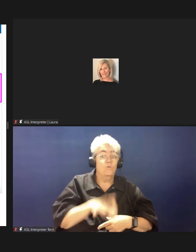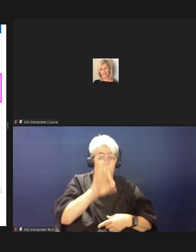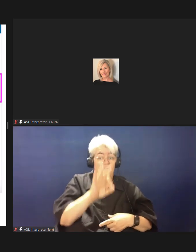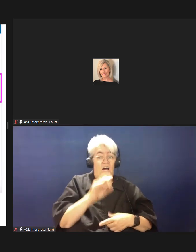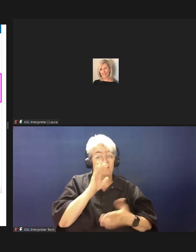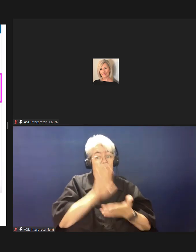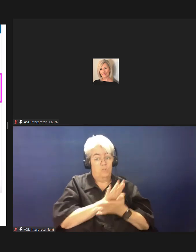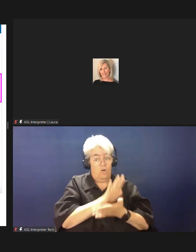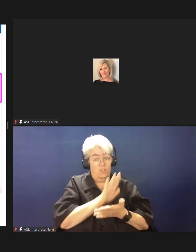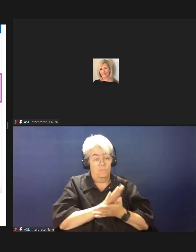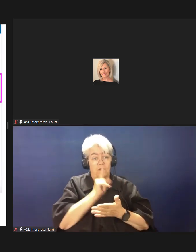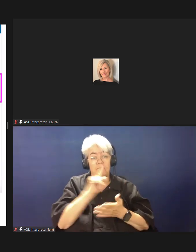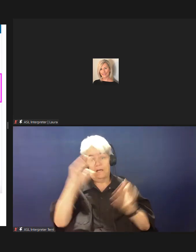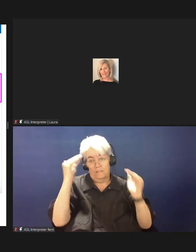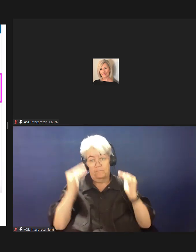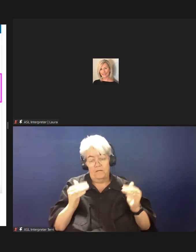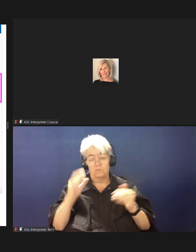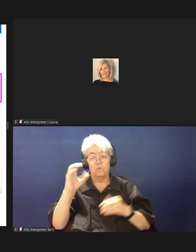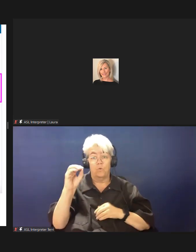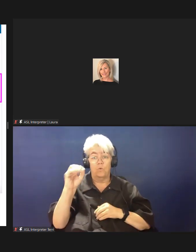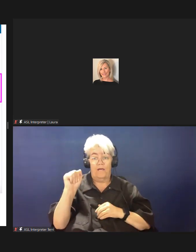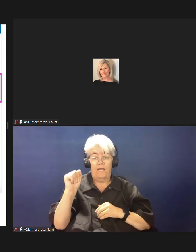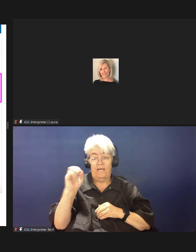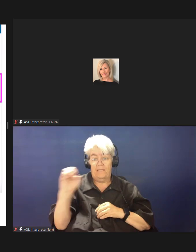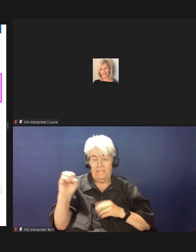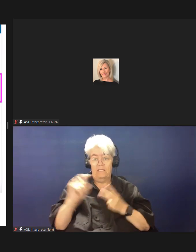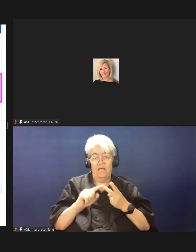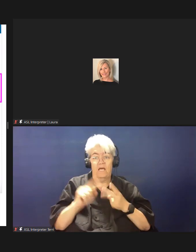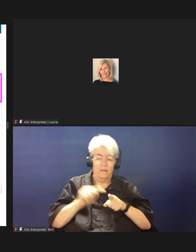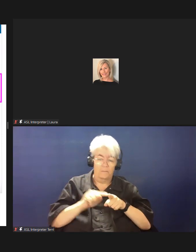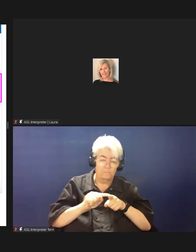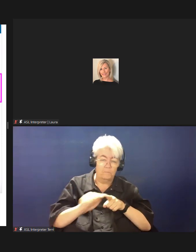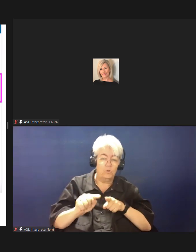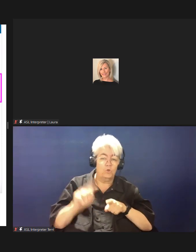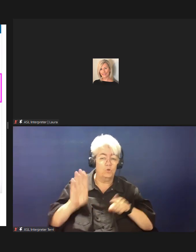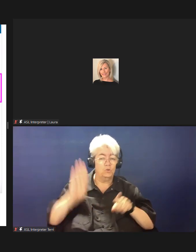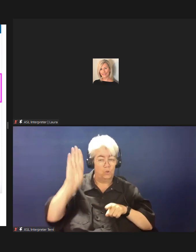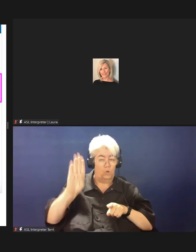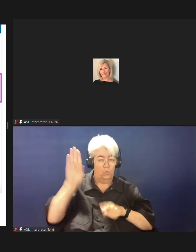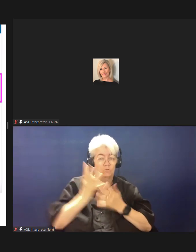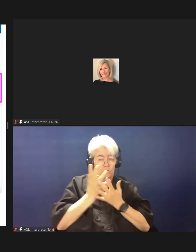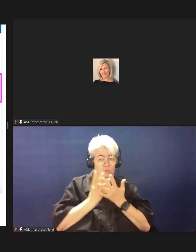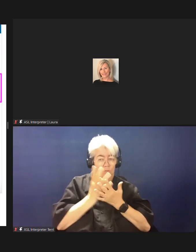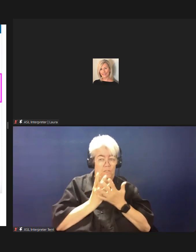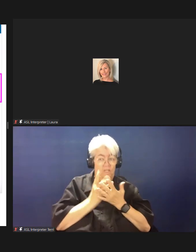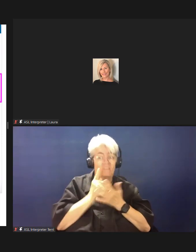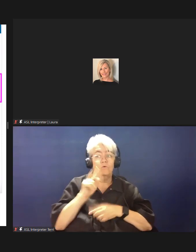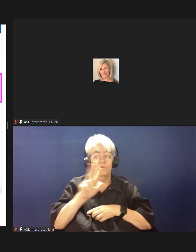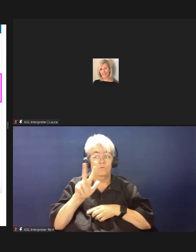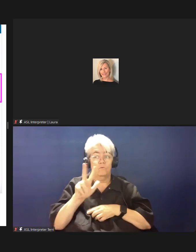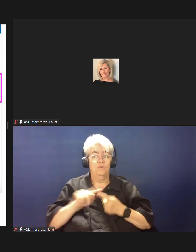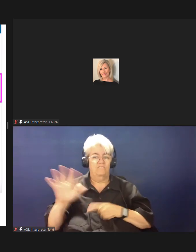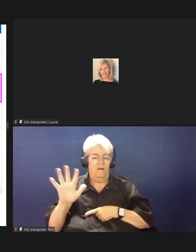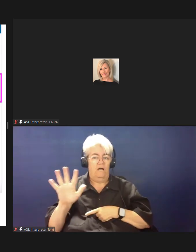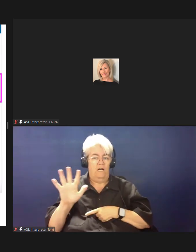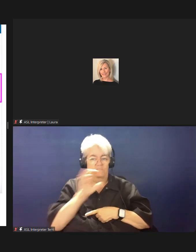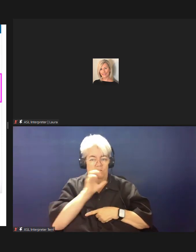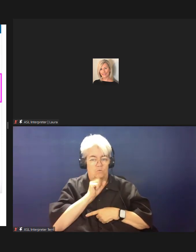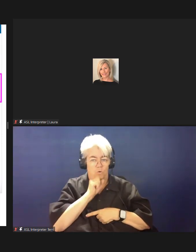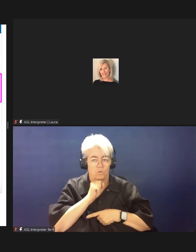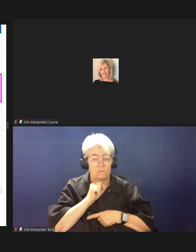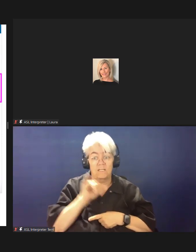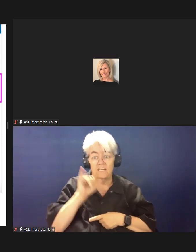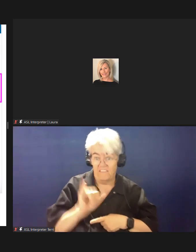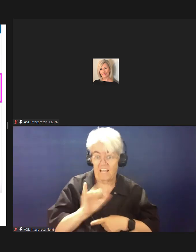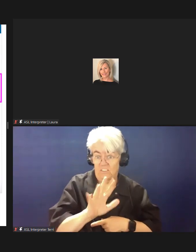compares OAE and Pure Tone screening considerations for 3 to 5-year-olds. If that's your